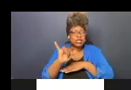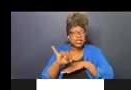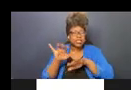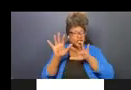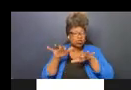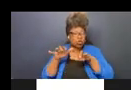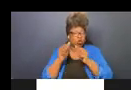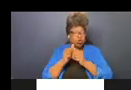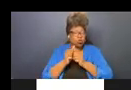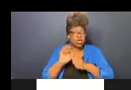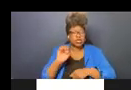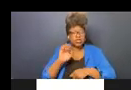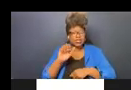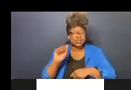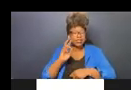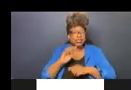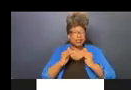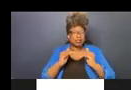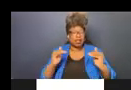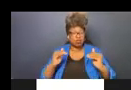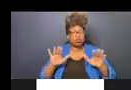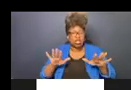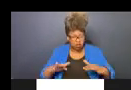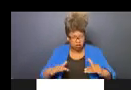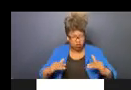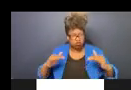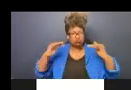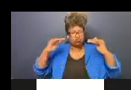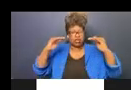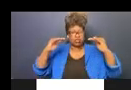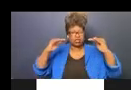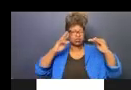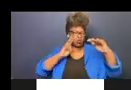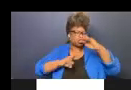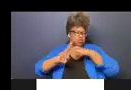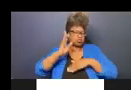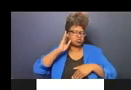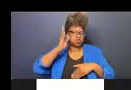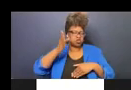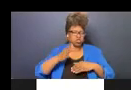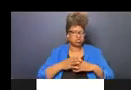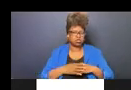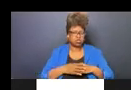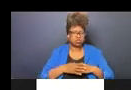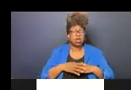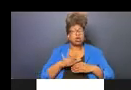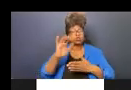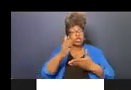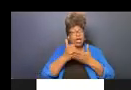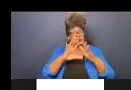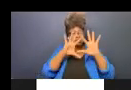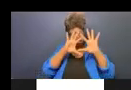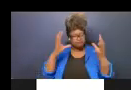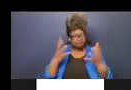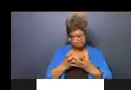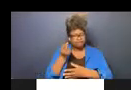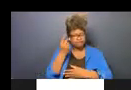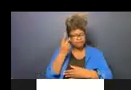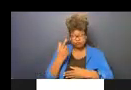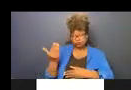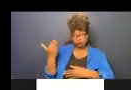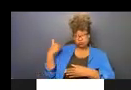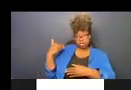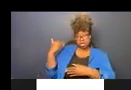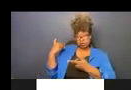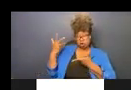sea level rise that we would anticipate in the future. This gives us great context on what has happened in the past,